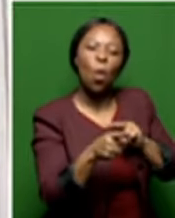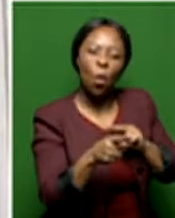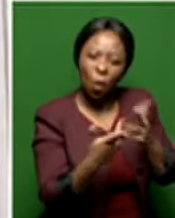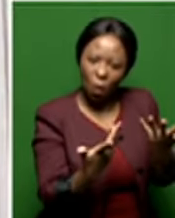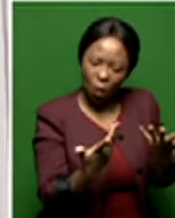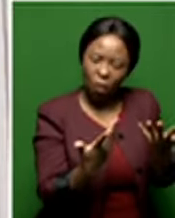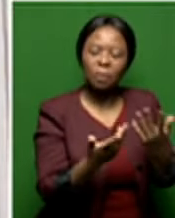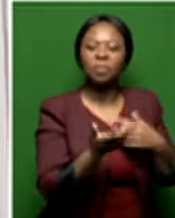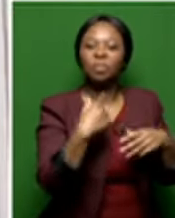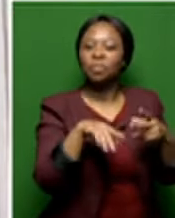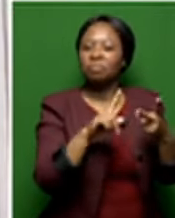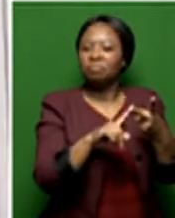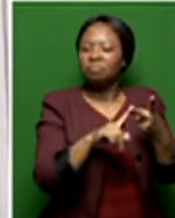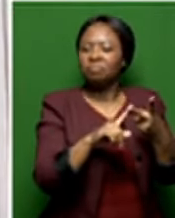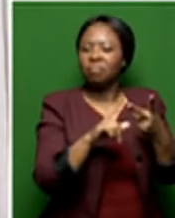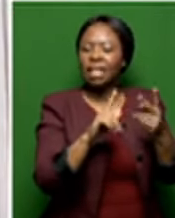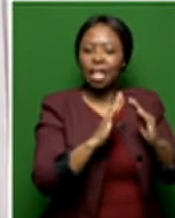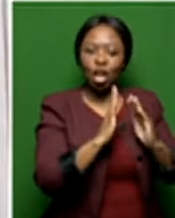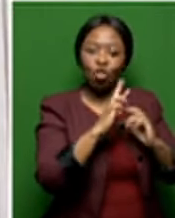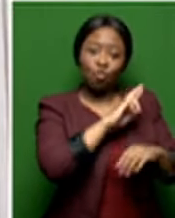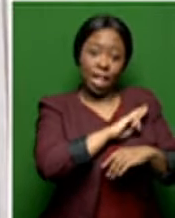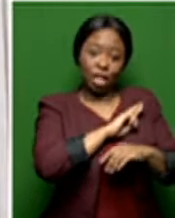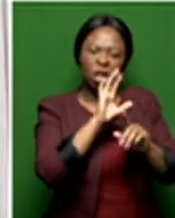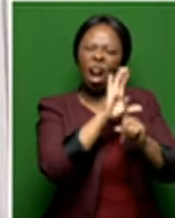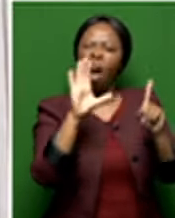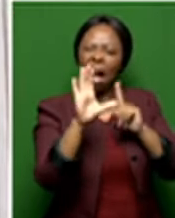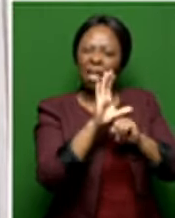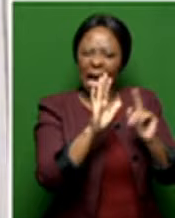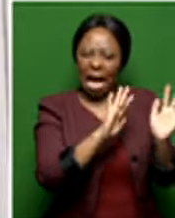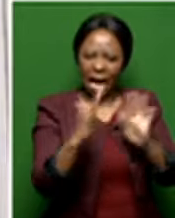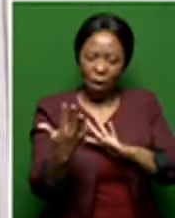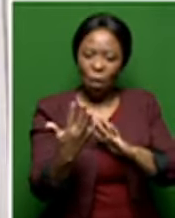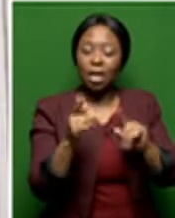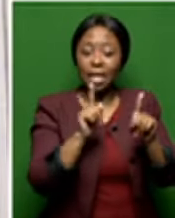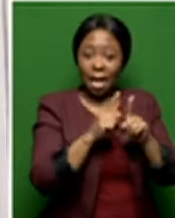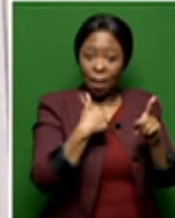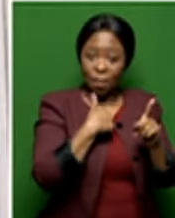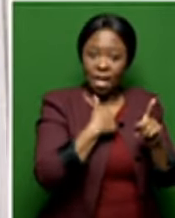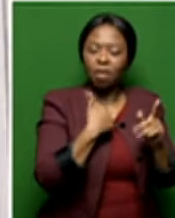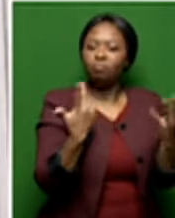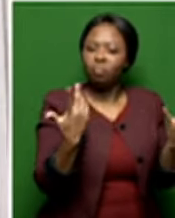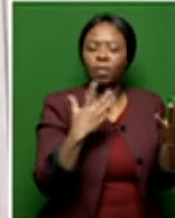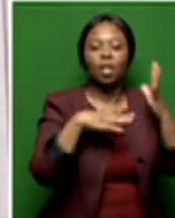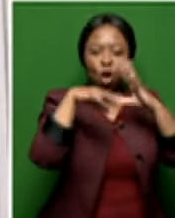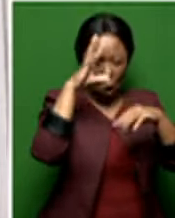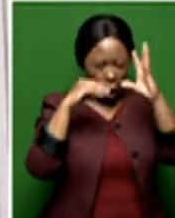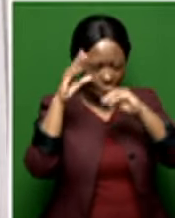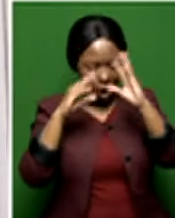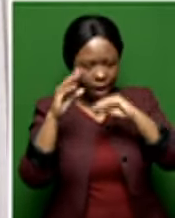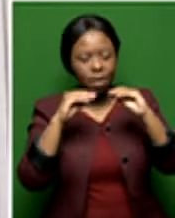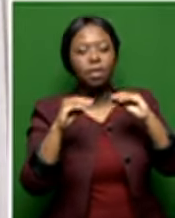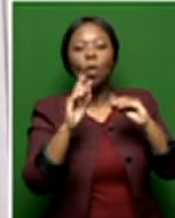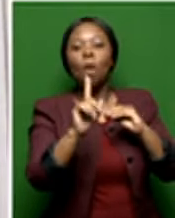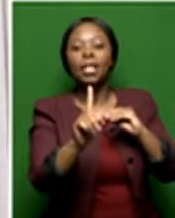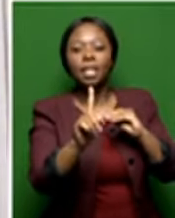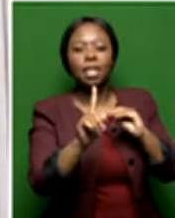driven about the culture of religion. In this period, I'm learning that what I was